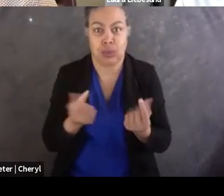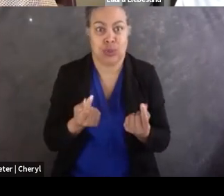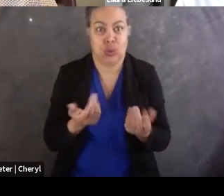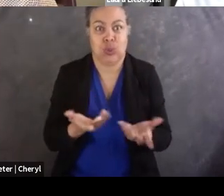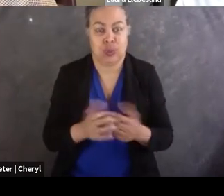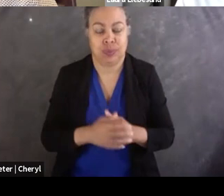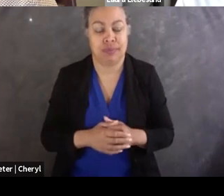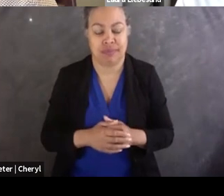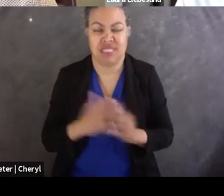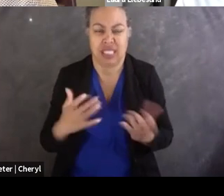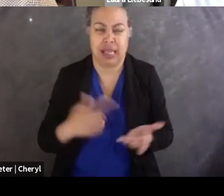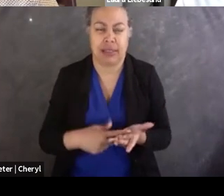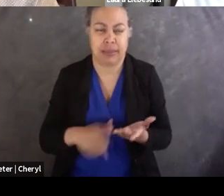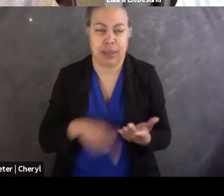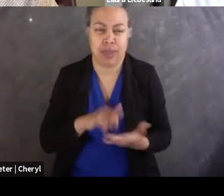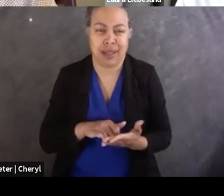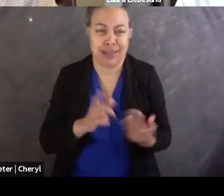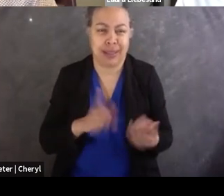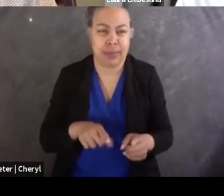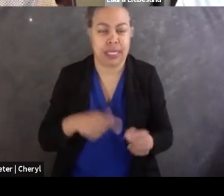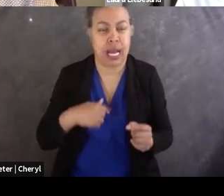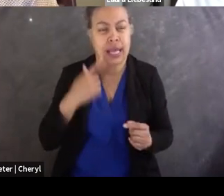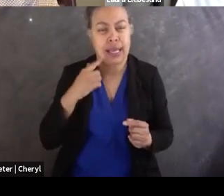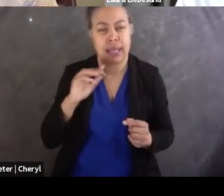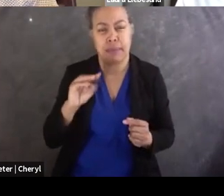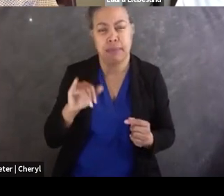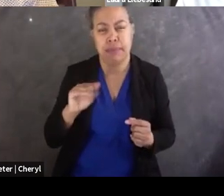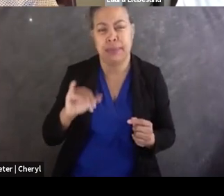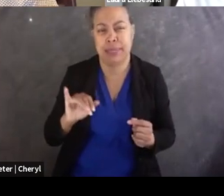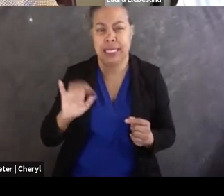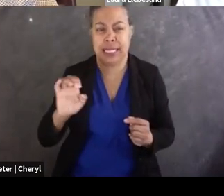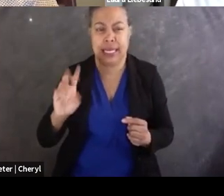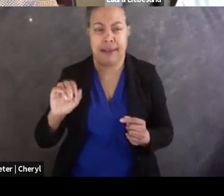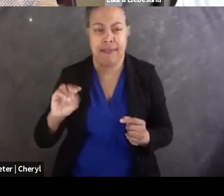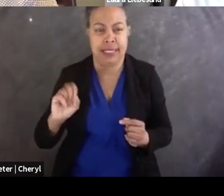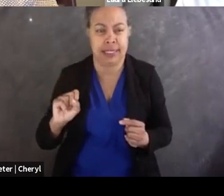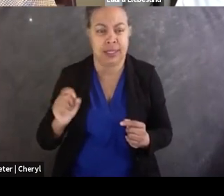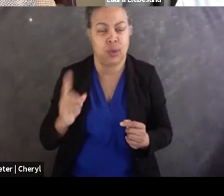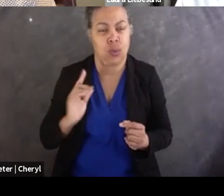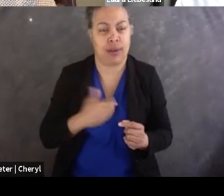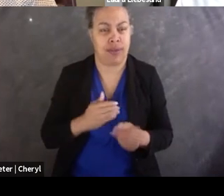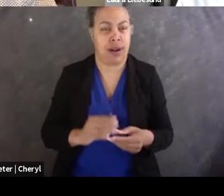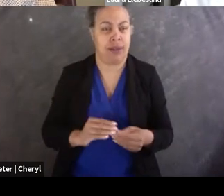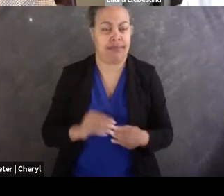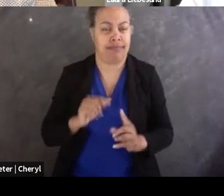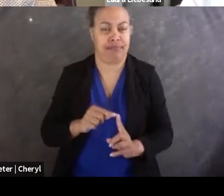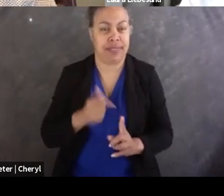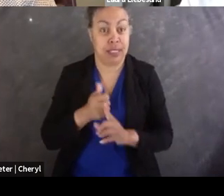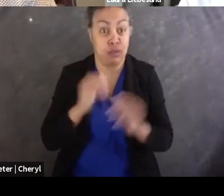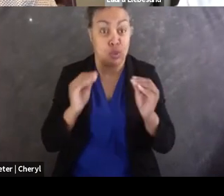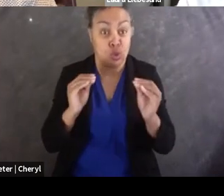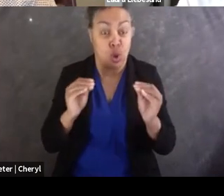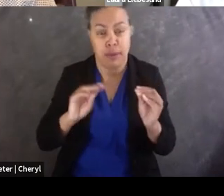that. I think Mimi Evans was one of our narrators who was a bartending instructor at